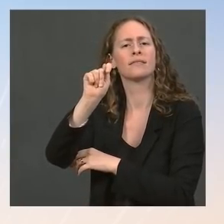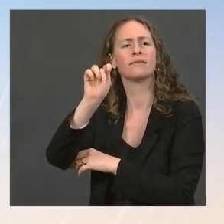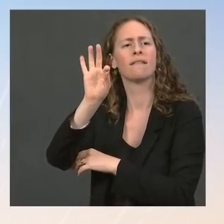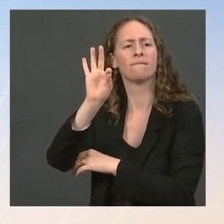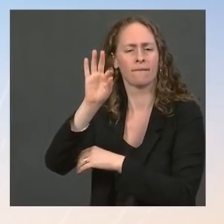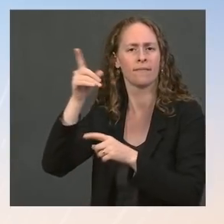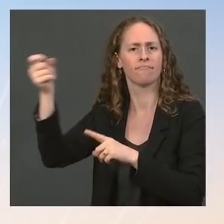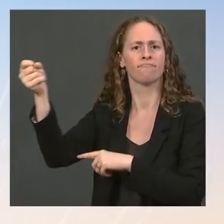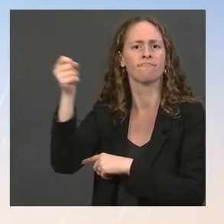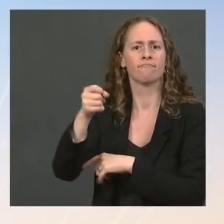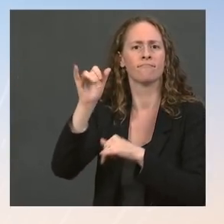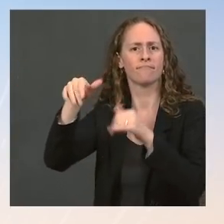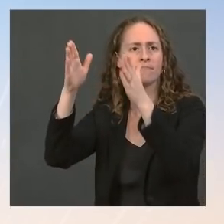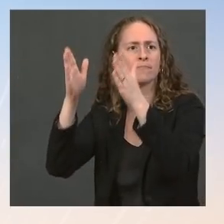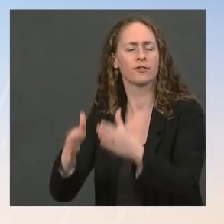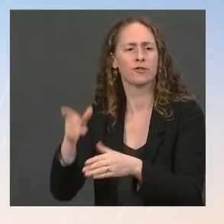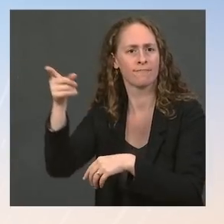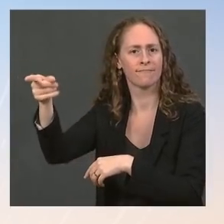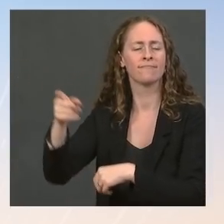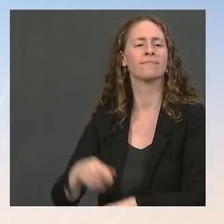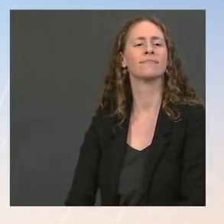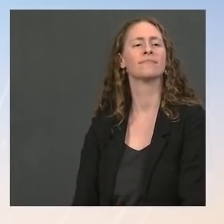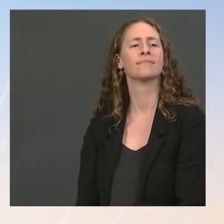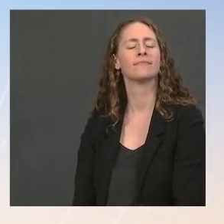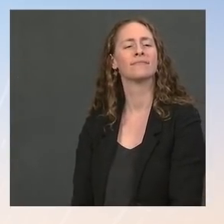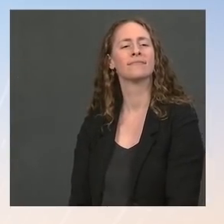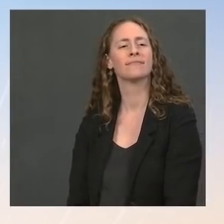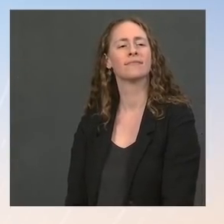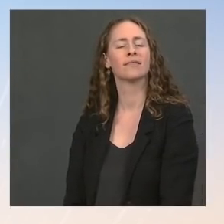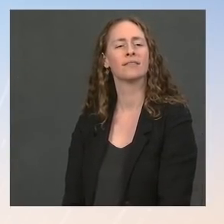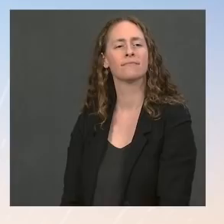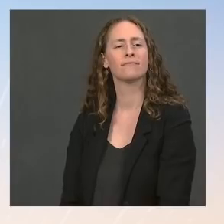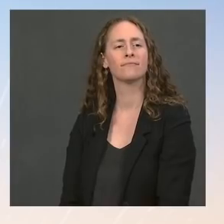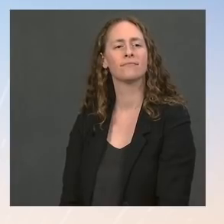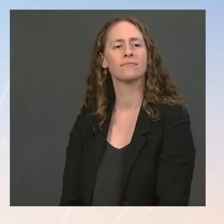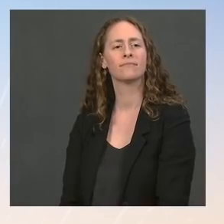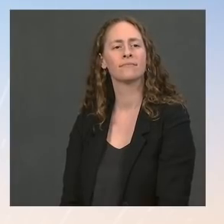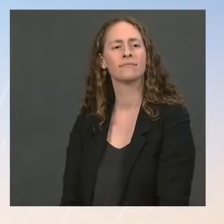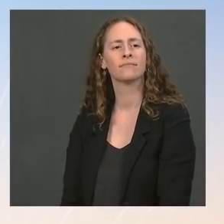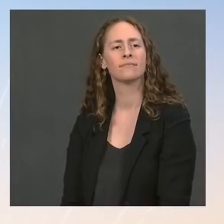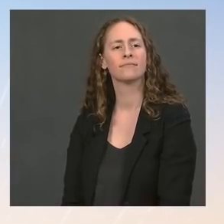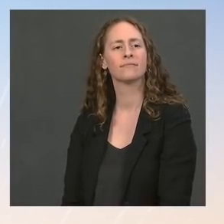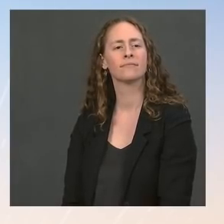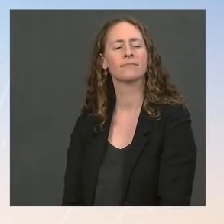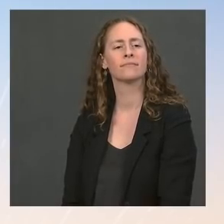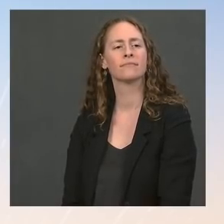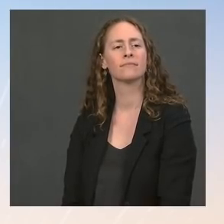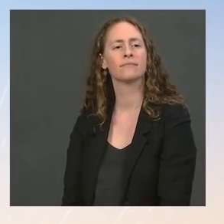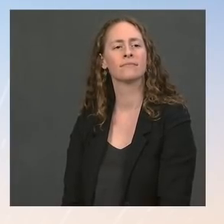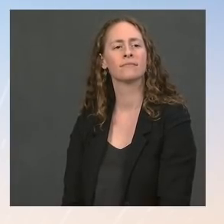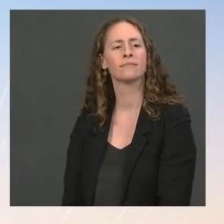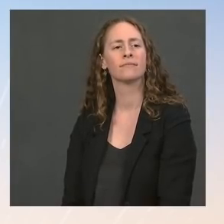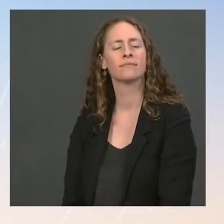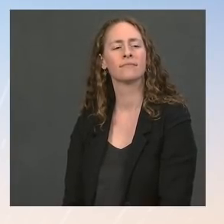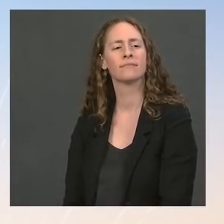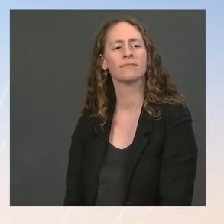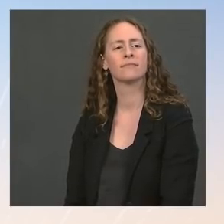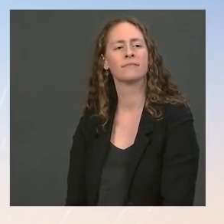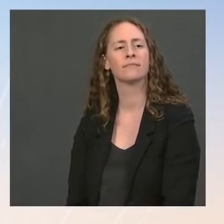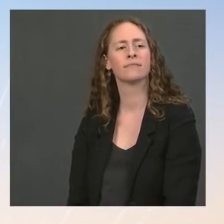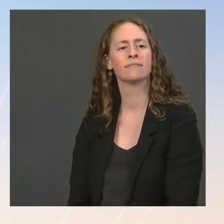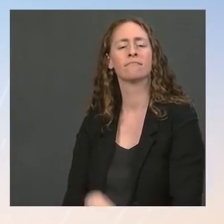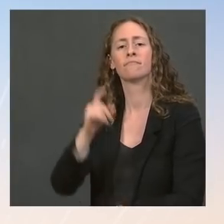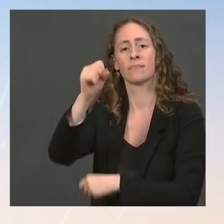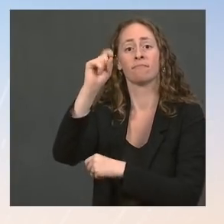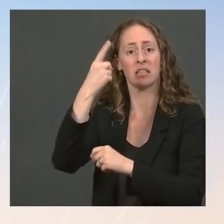said he did not hear from the White House again after being told that he was going to be the nominee until he was told that he wouldn't be the nominee. And he said, he's quoted as saying he felt like he